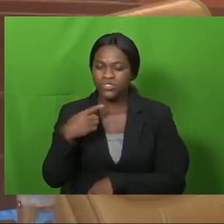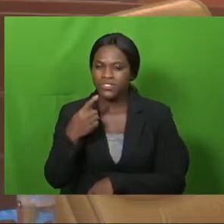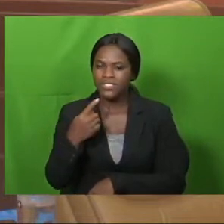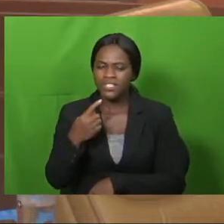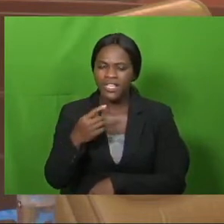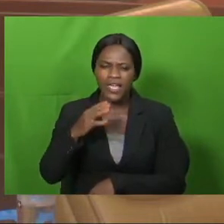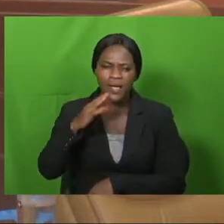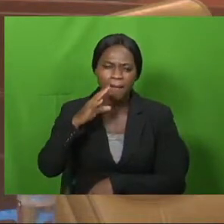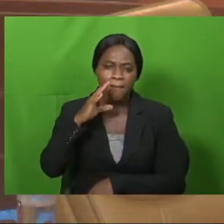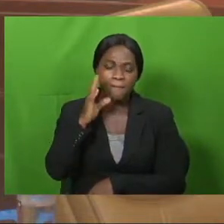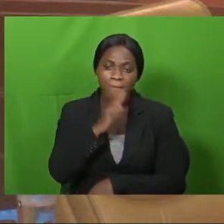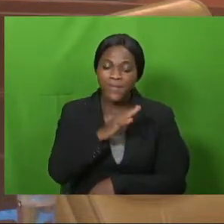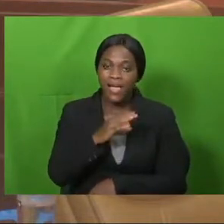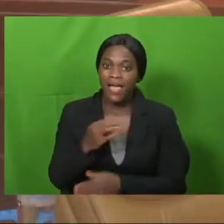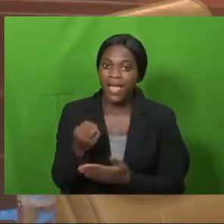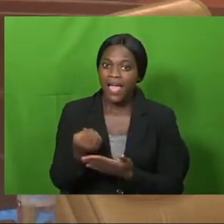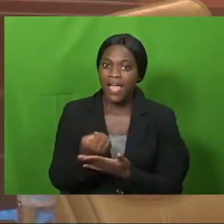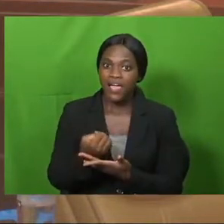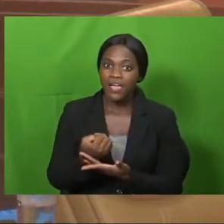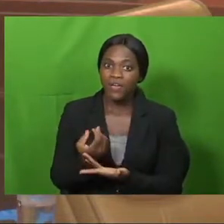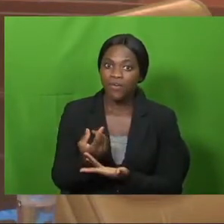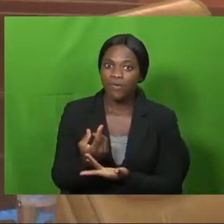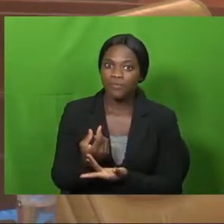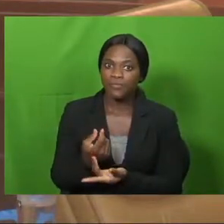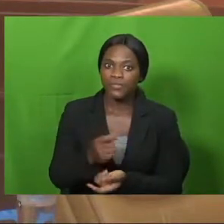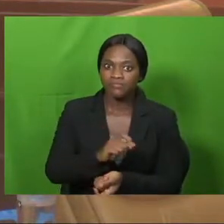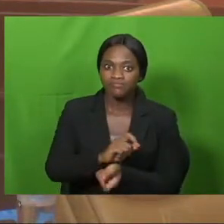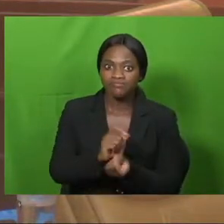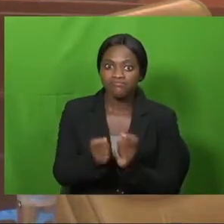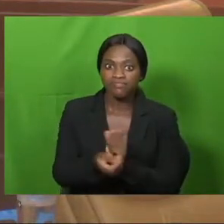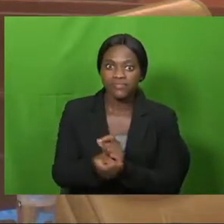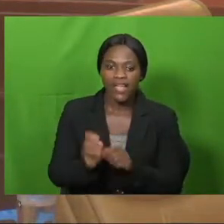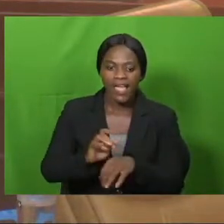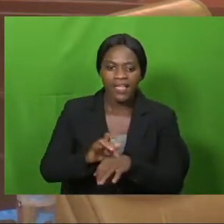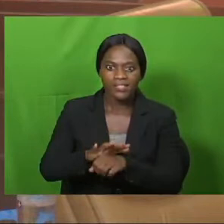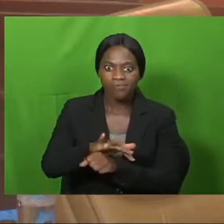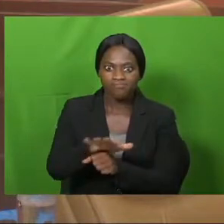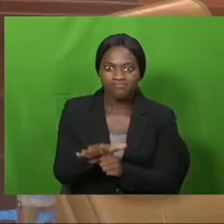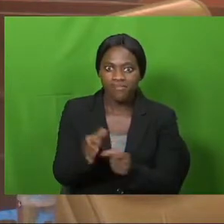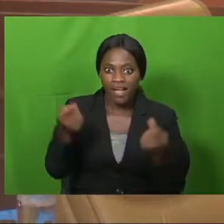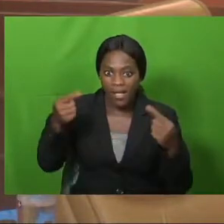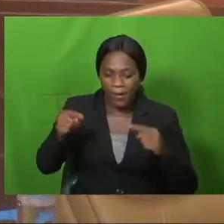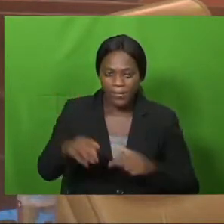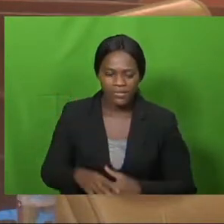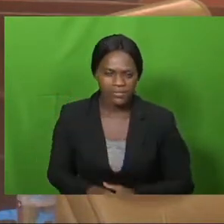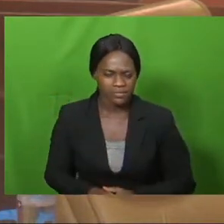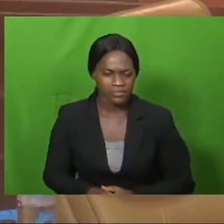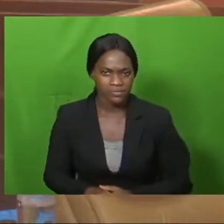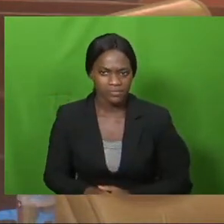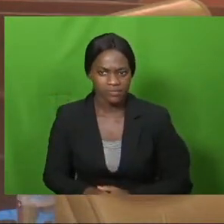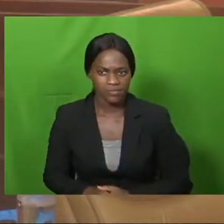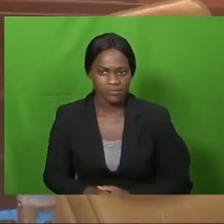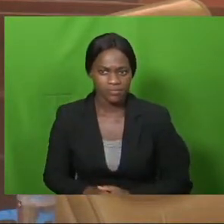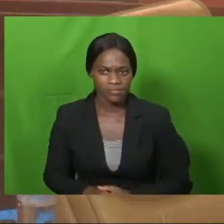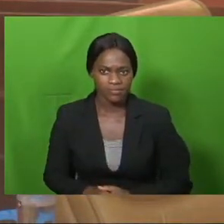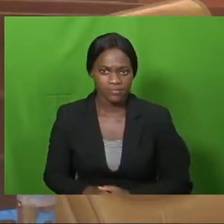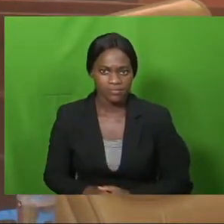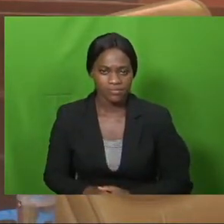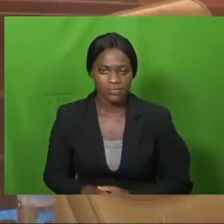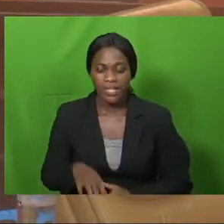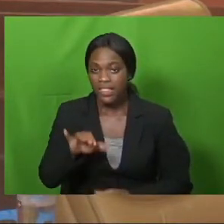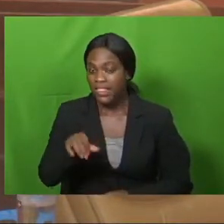economic downturn since the Depression, unquote. So what are we talking about? These are the hard